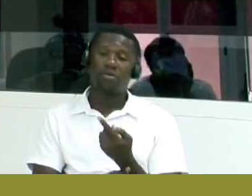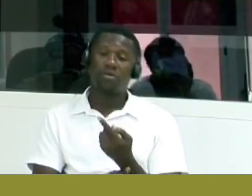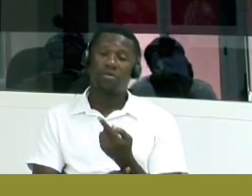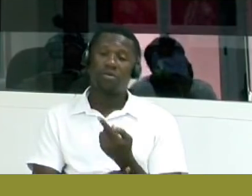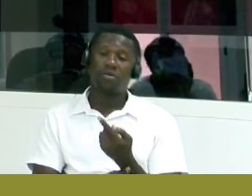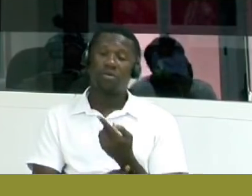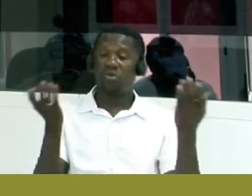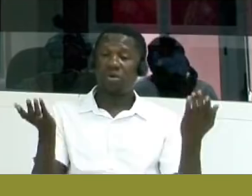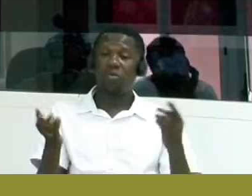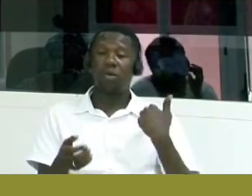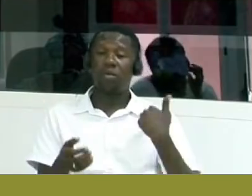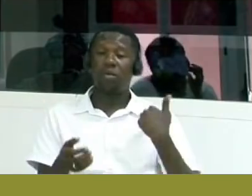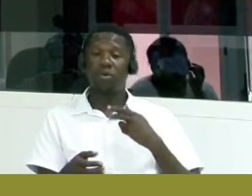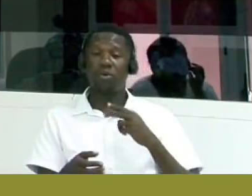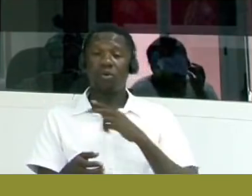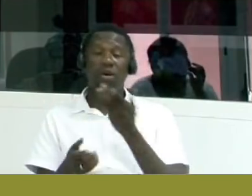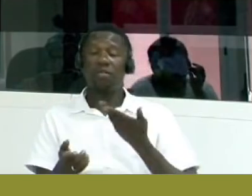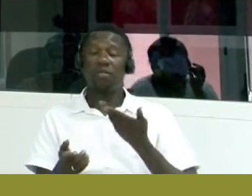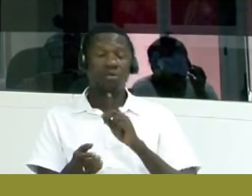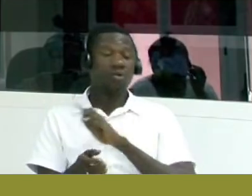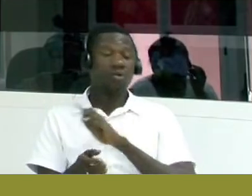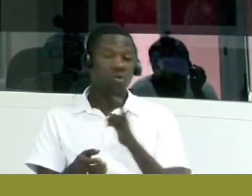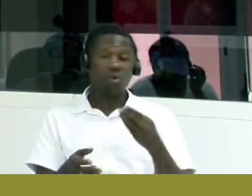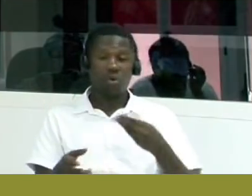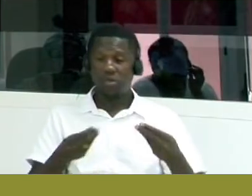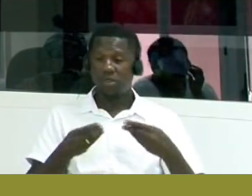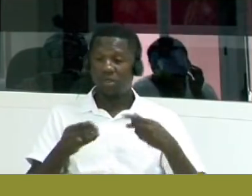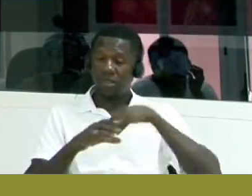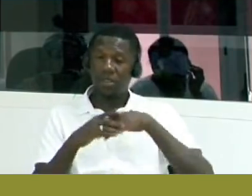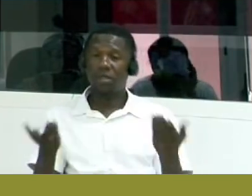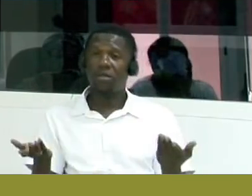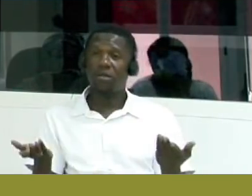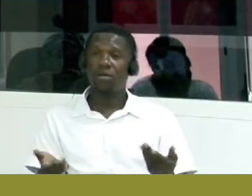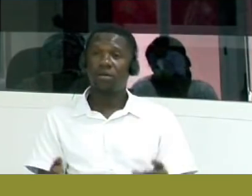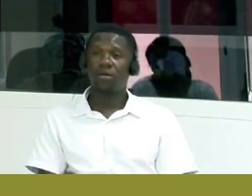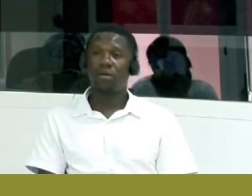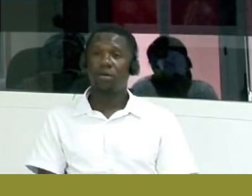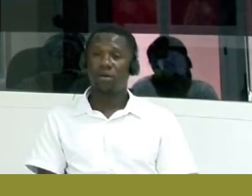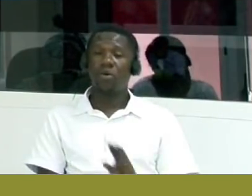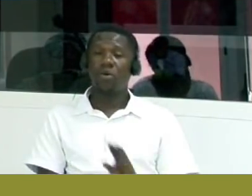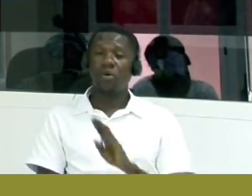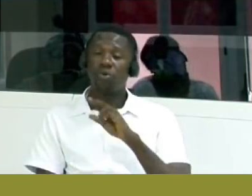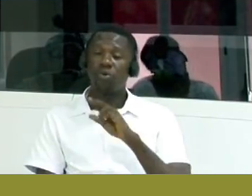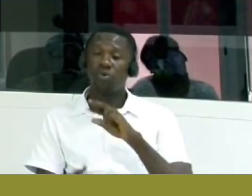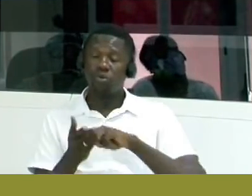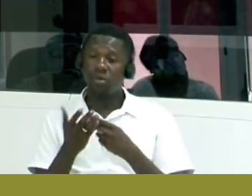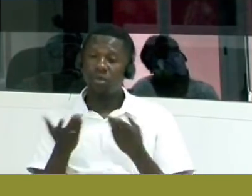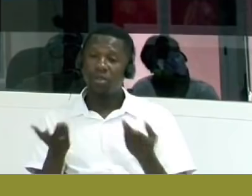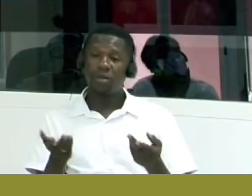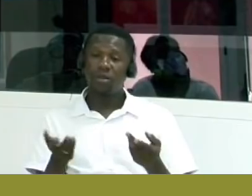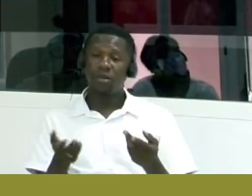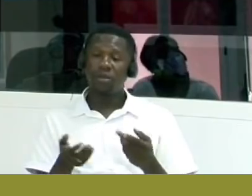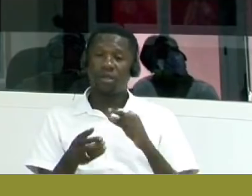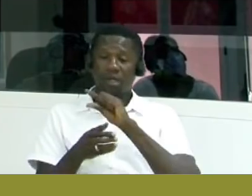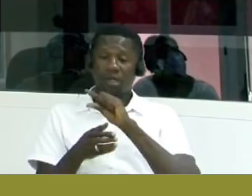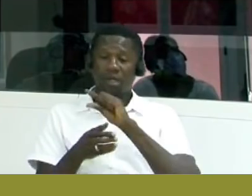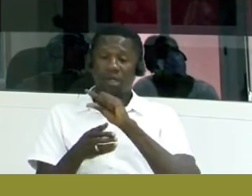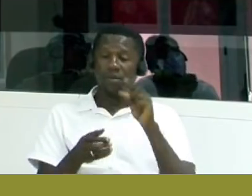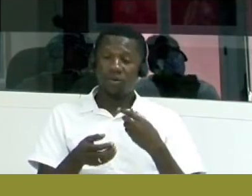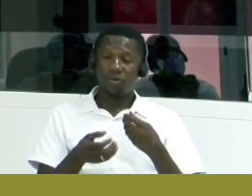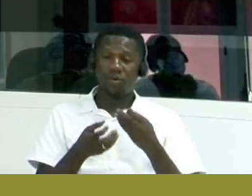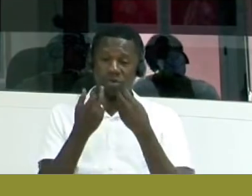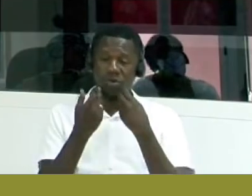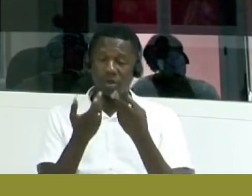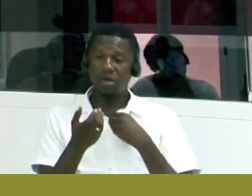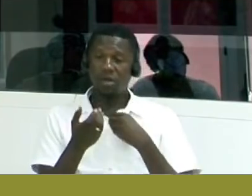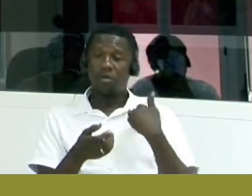out by people who had no business in this. Could you explain that? What do you mean? The names that I was told of people who were there had no